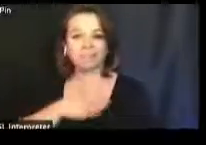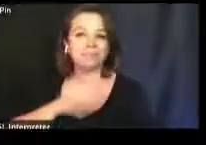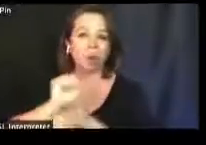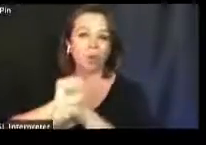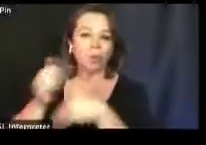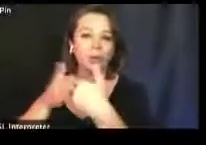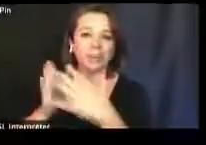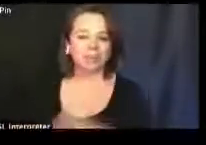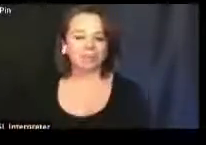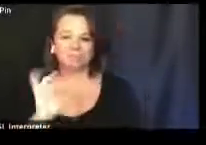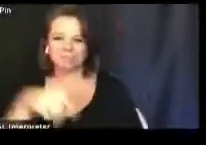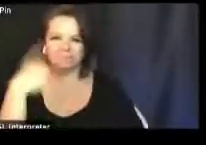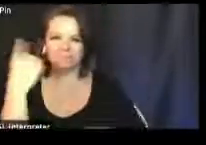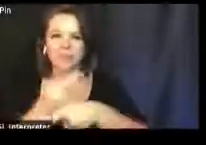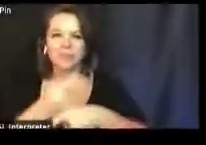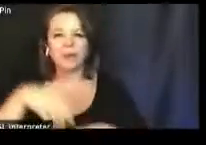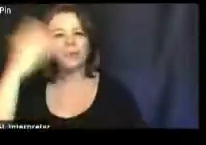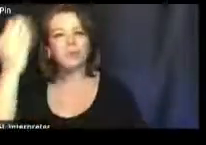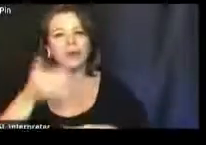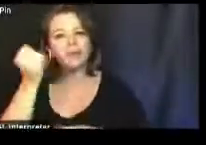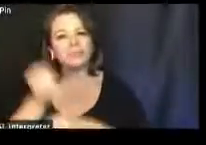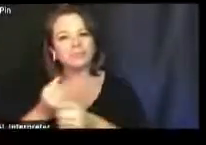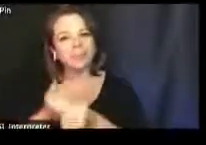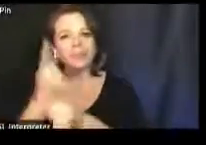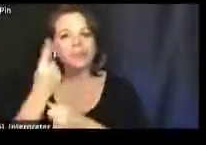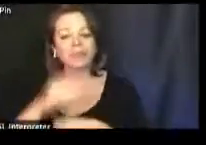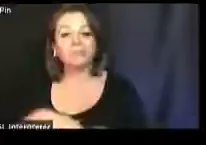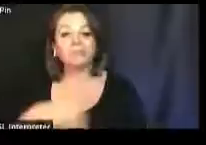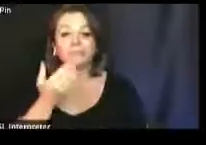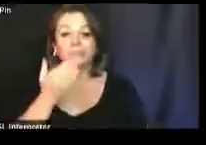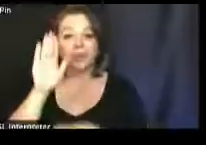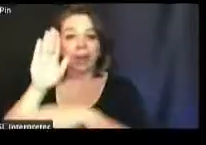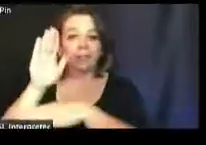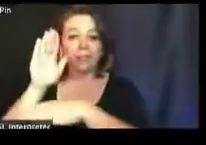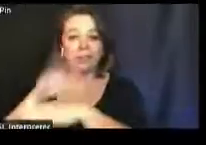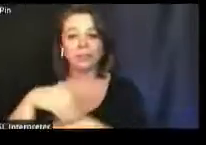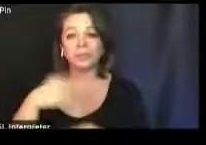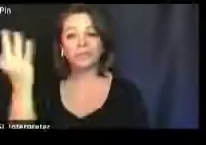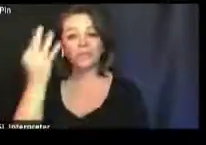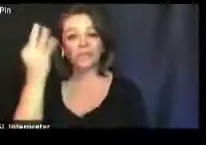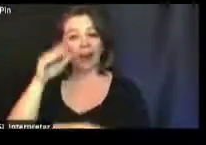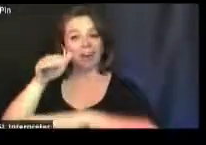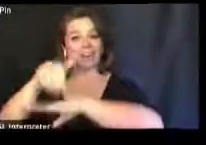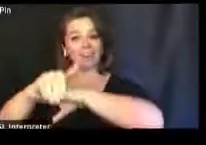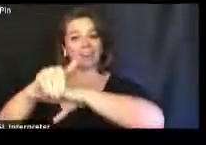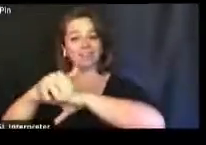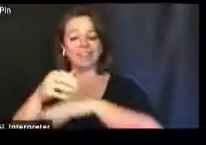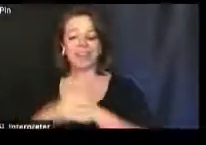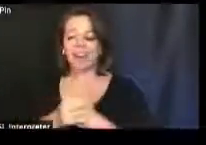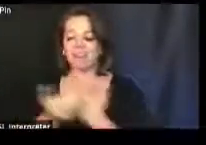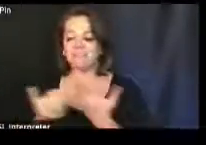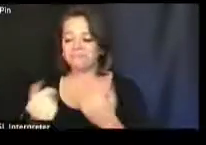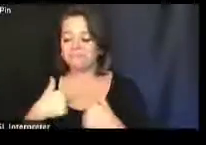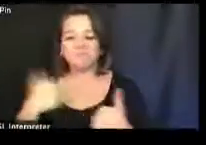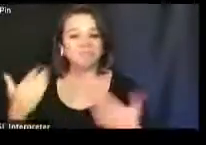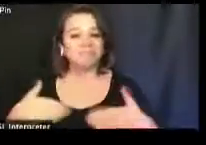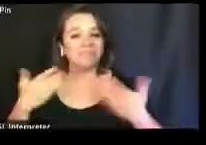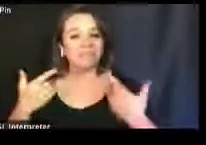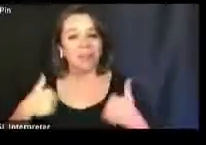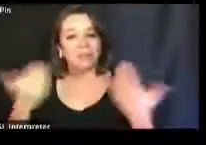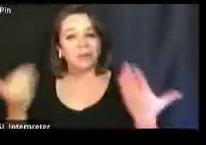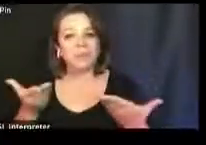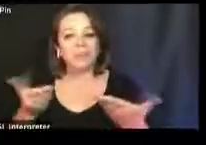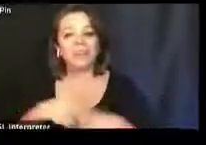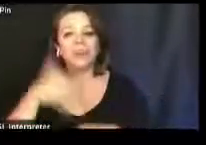Welcome, everybody, and good afternoon on a Friday evening. I'm very happy to be here. I'm calling in